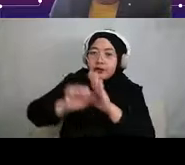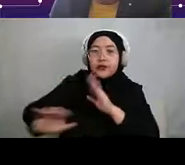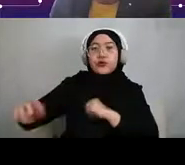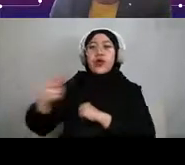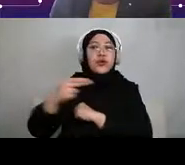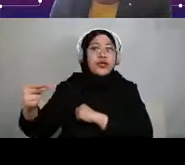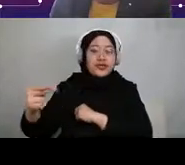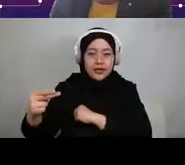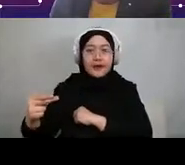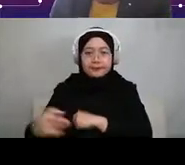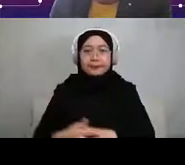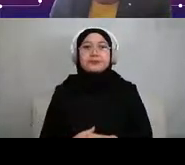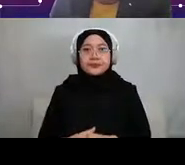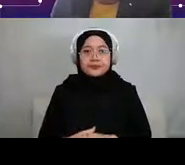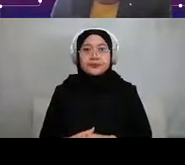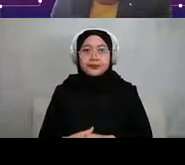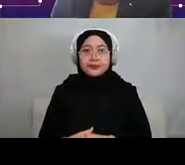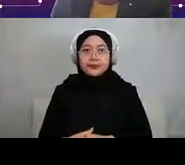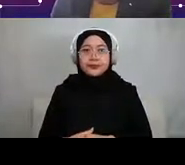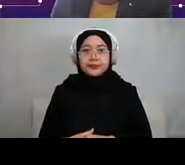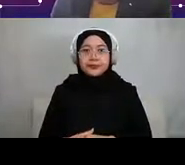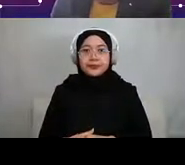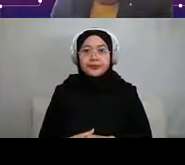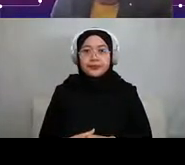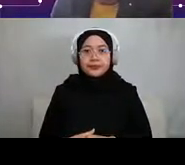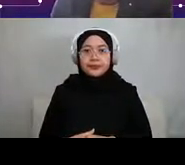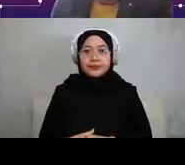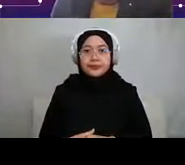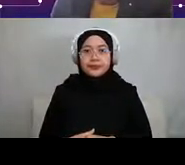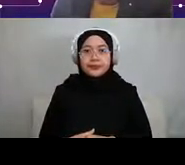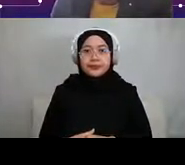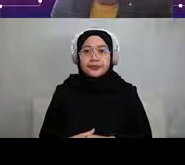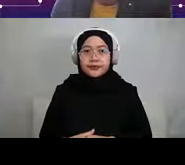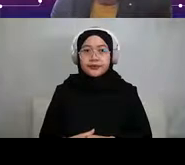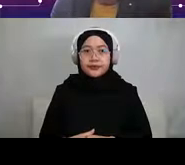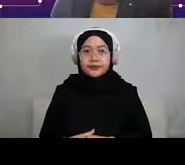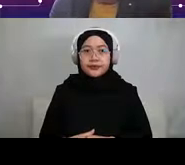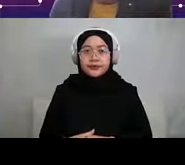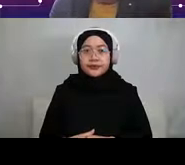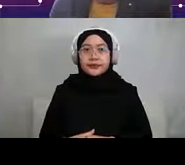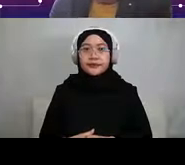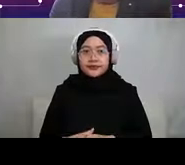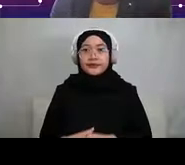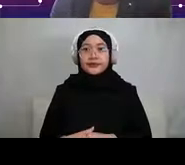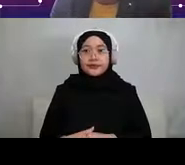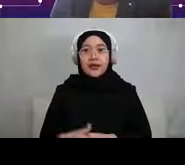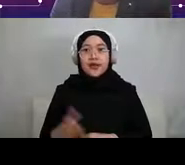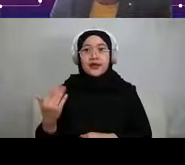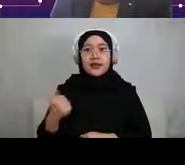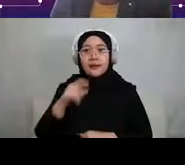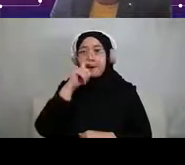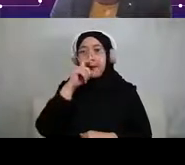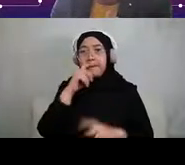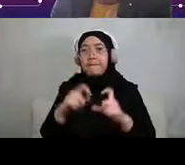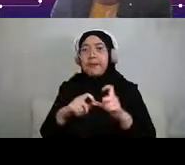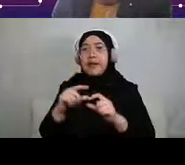So I request Mr. Sandeep Raizda, who is my counterpart who takes care of operations for EV